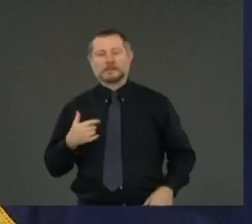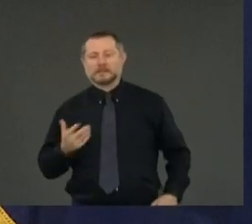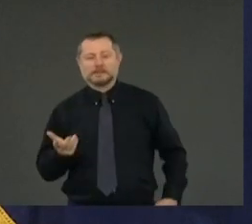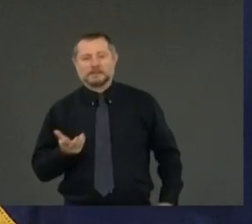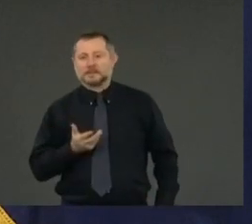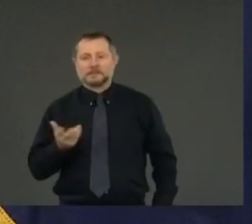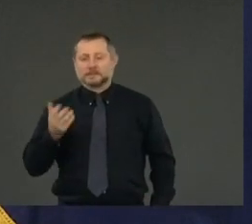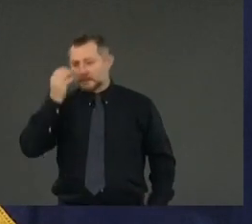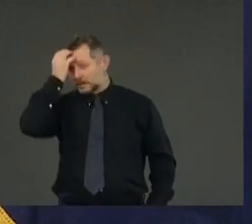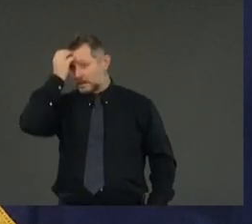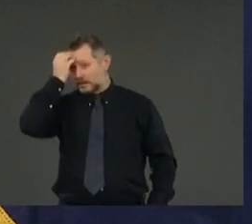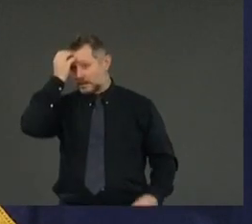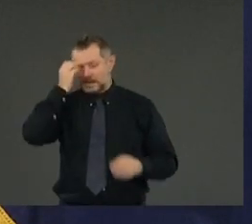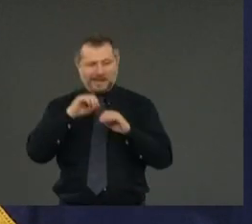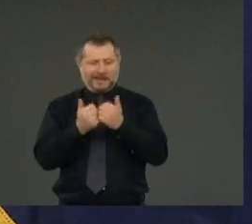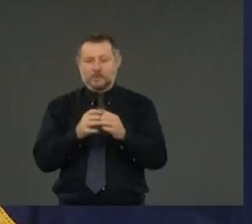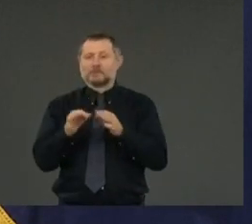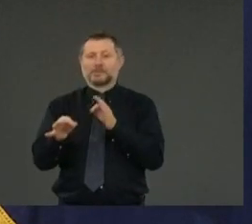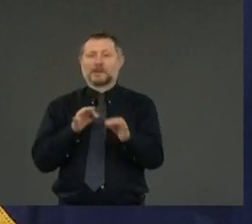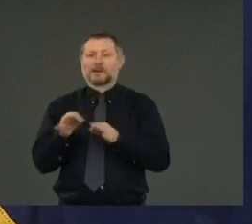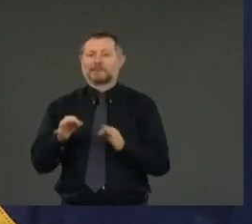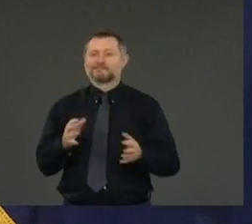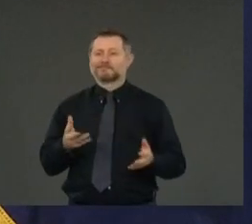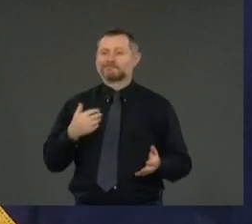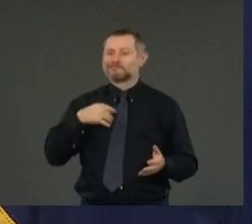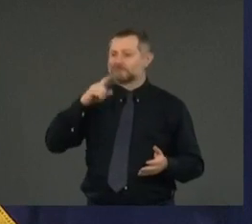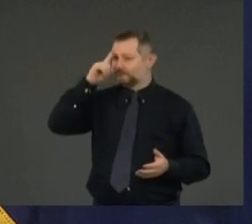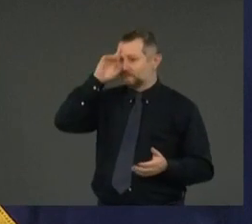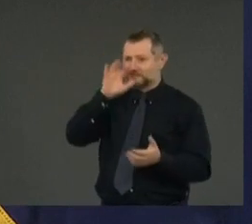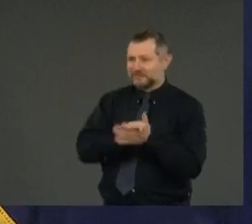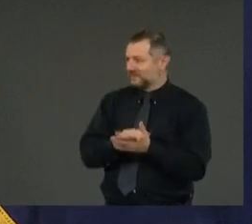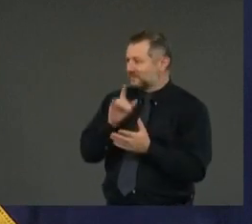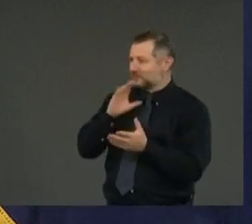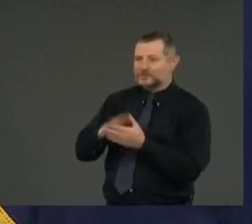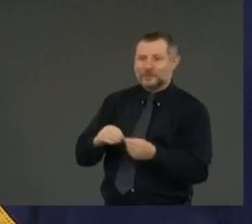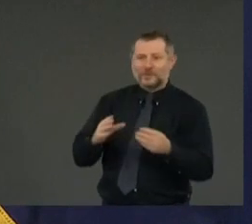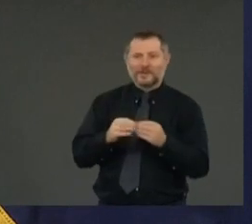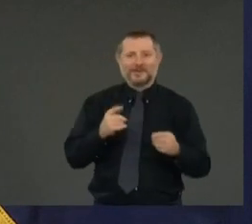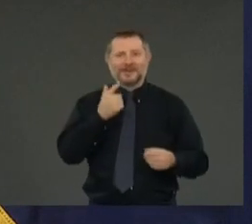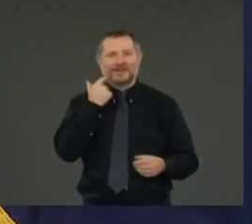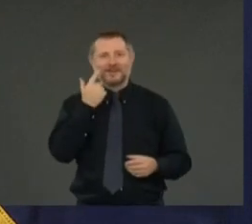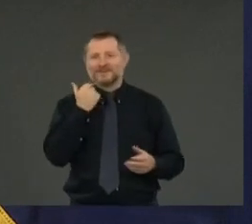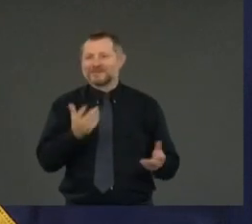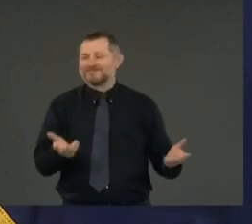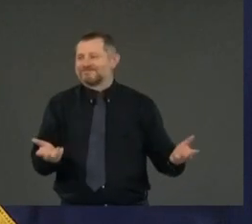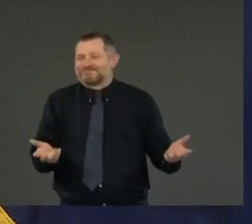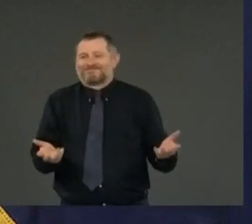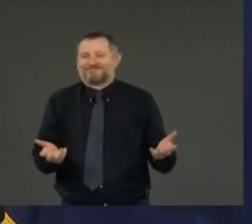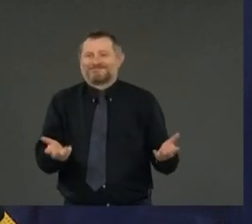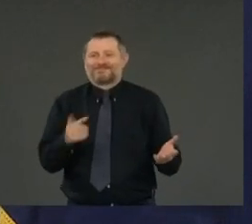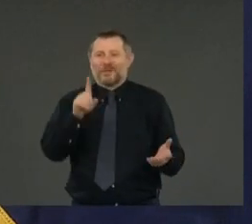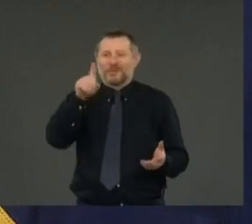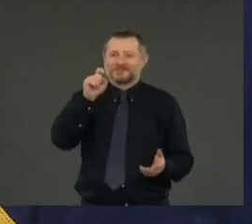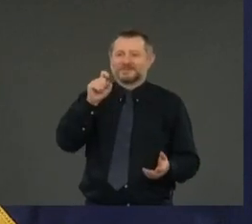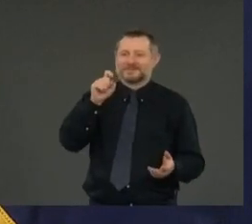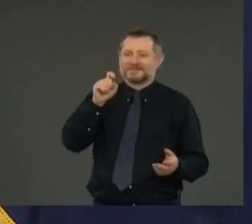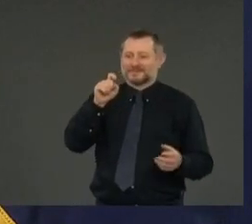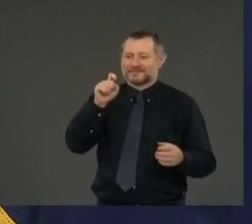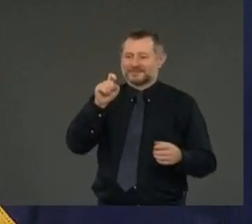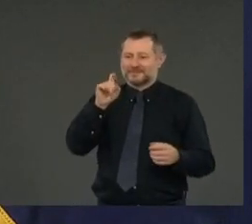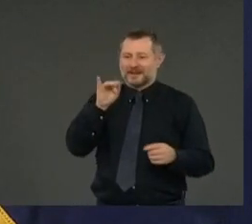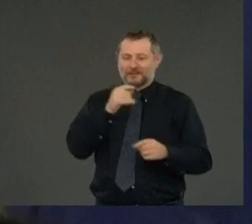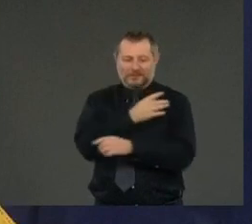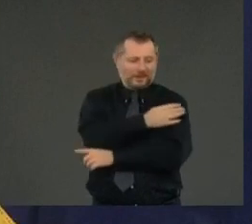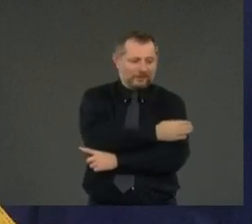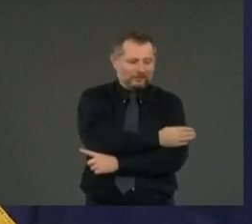do you explain this? Who would believe this? Who would believe this 180 turnaround? But I